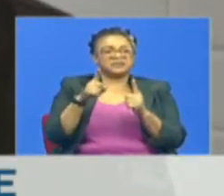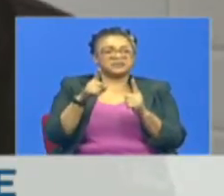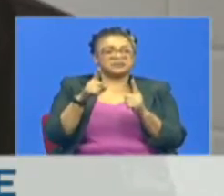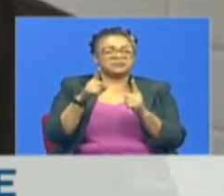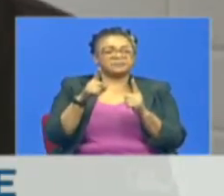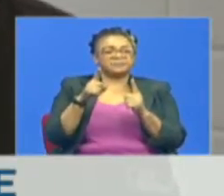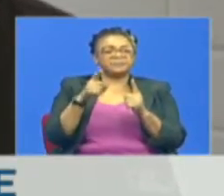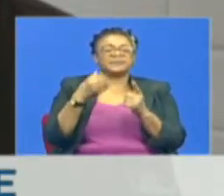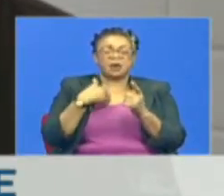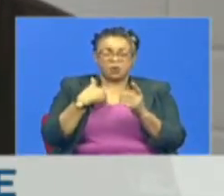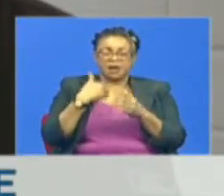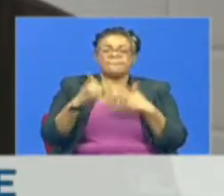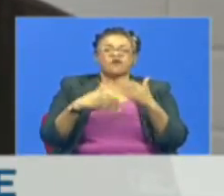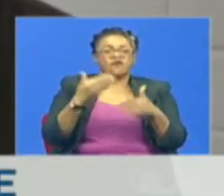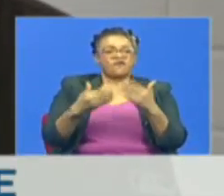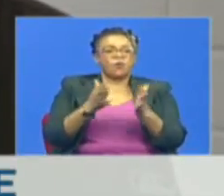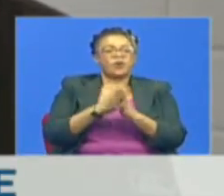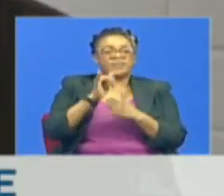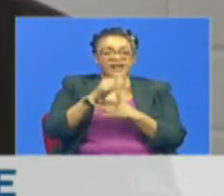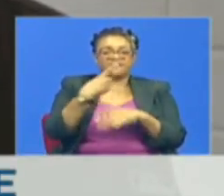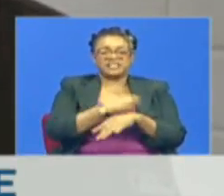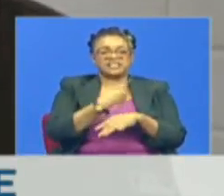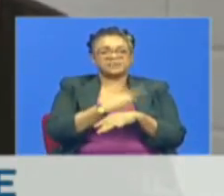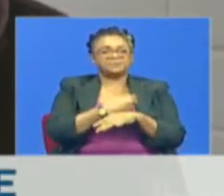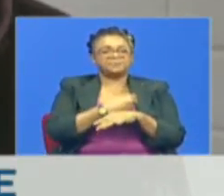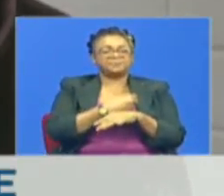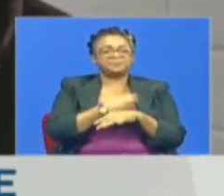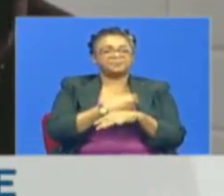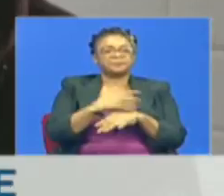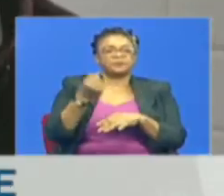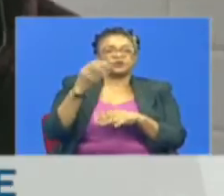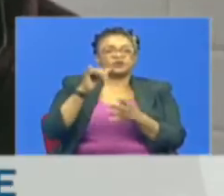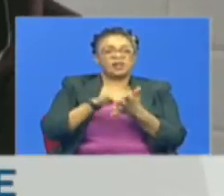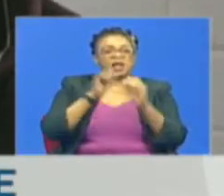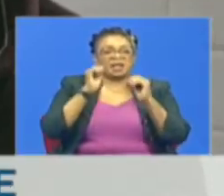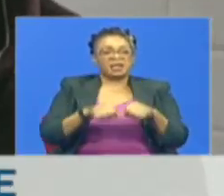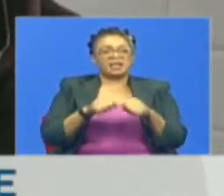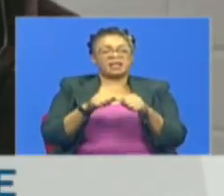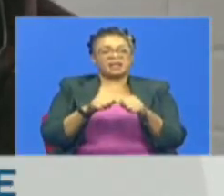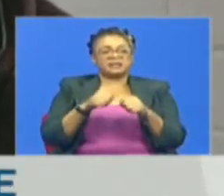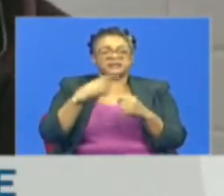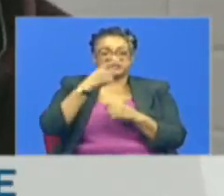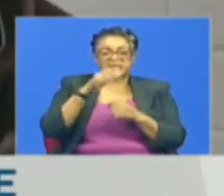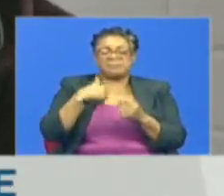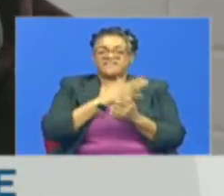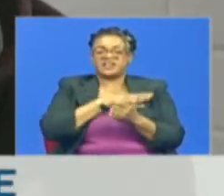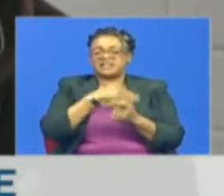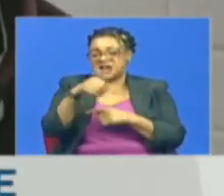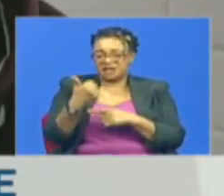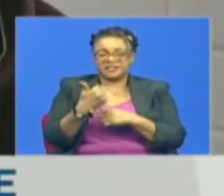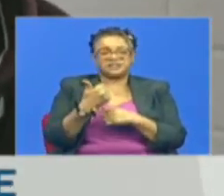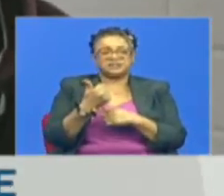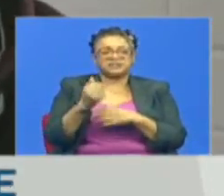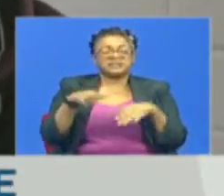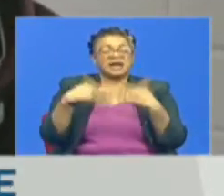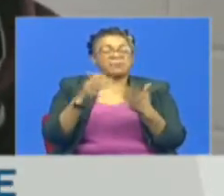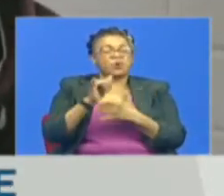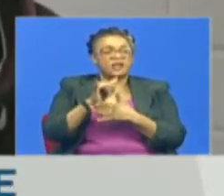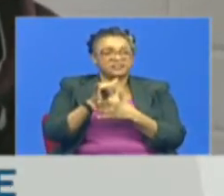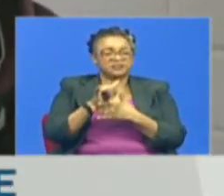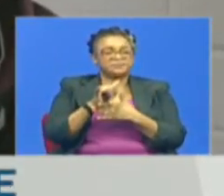on with this vaccine so that I can tell my friends and others what's going on in this